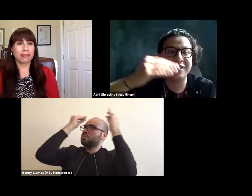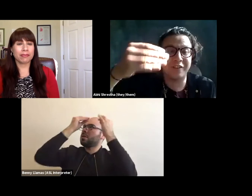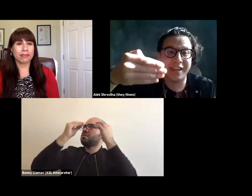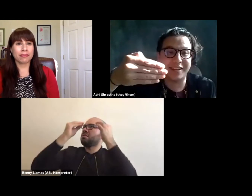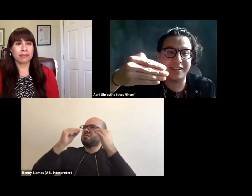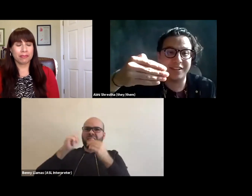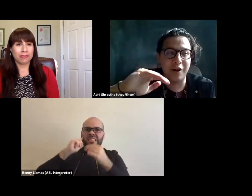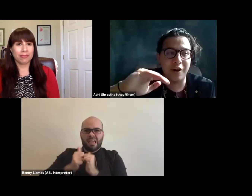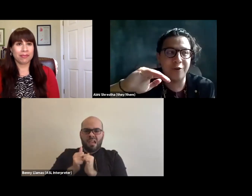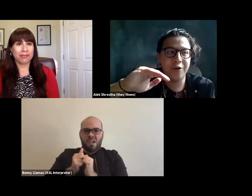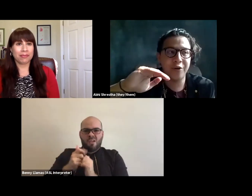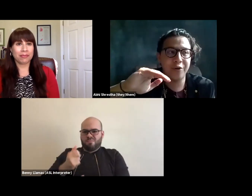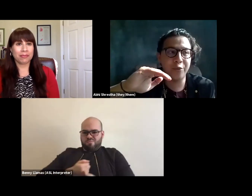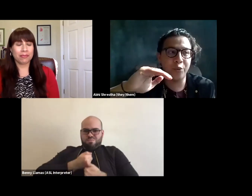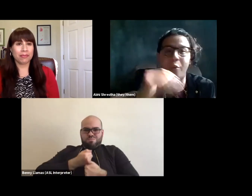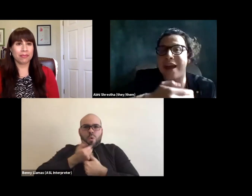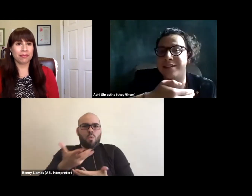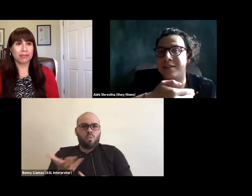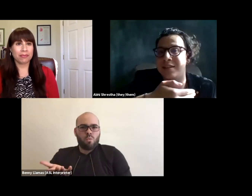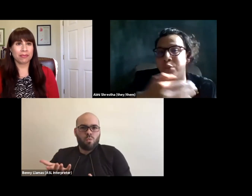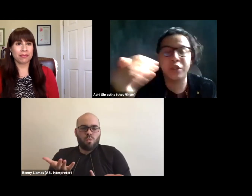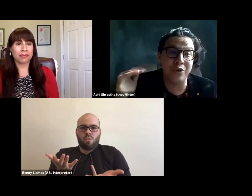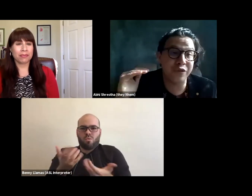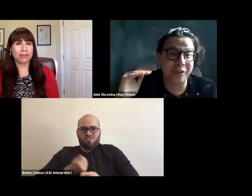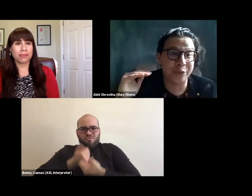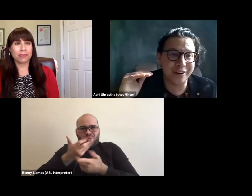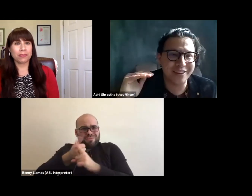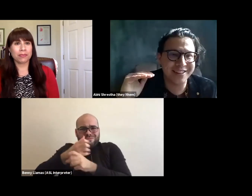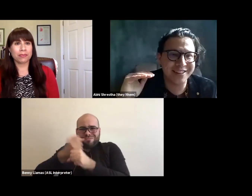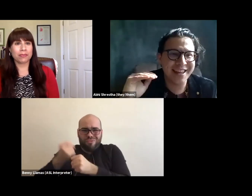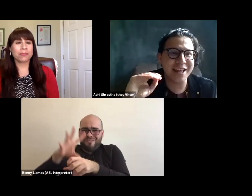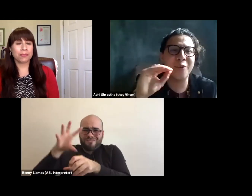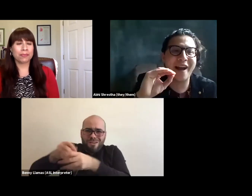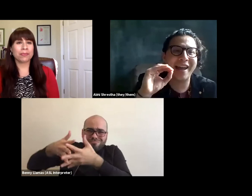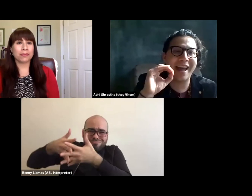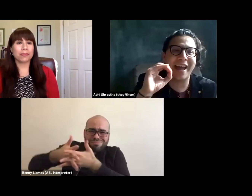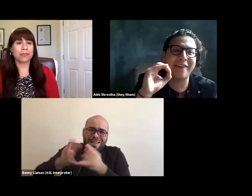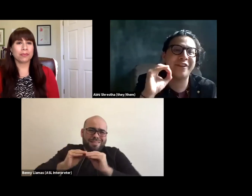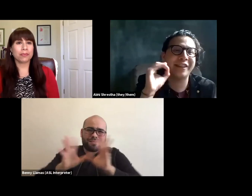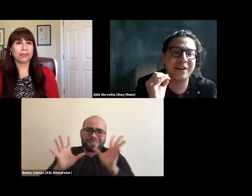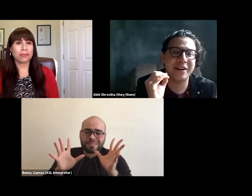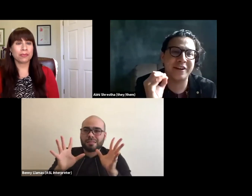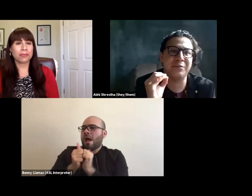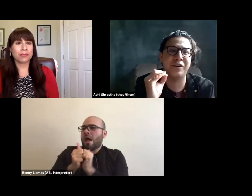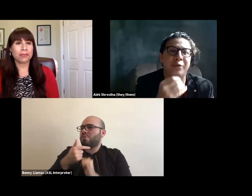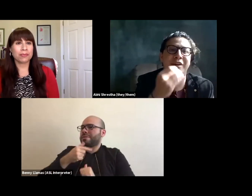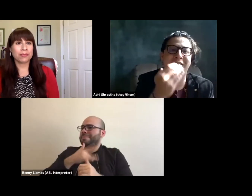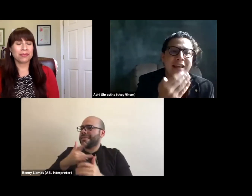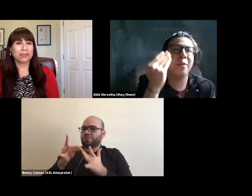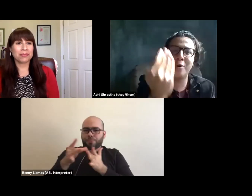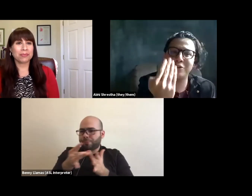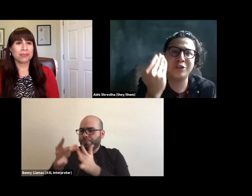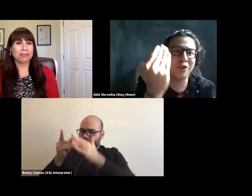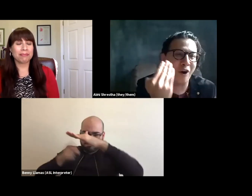the different, you know, ways in which we move throughout the world. Mm-hmm. And so I feel like I'm hearing a very similar thing where like